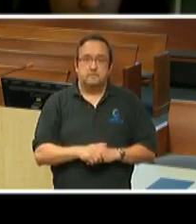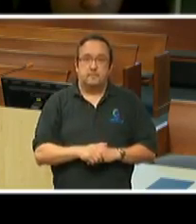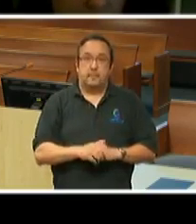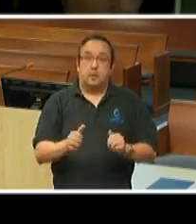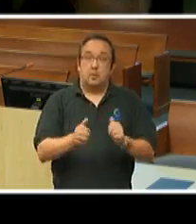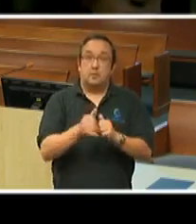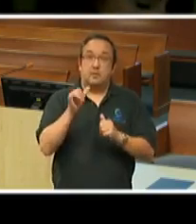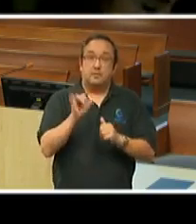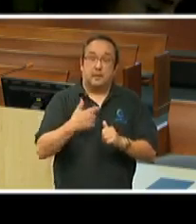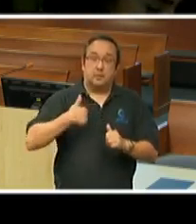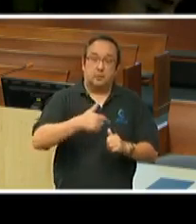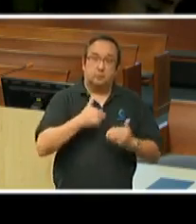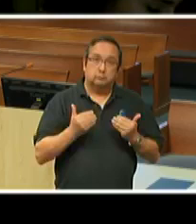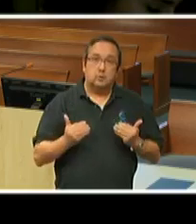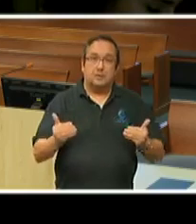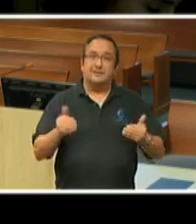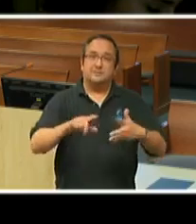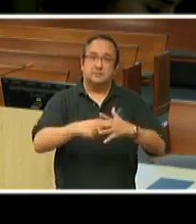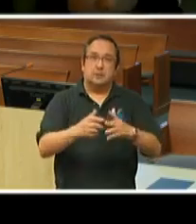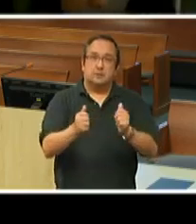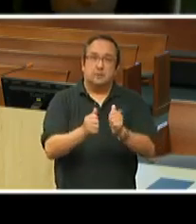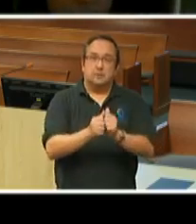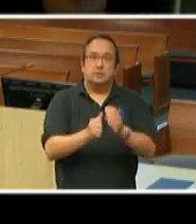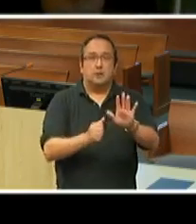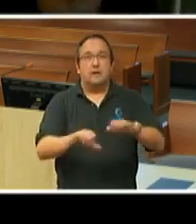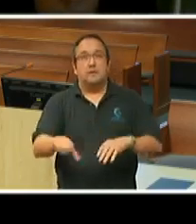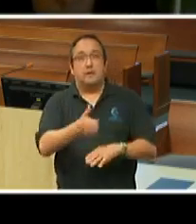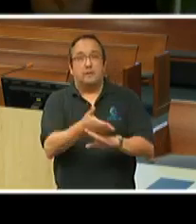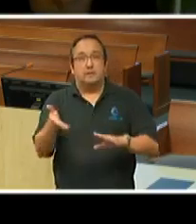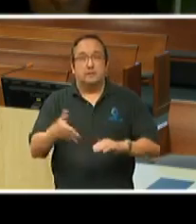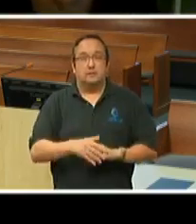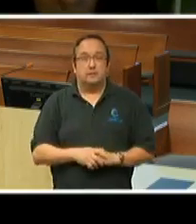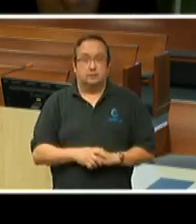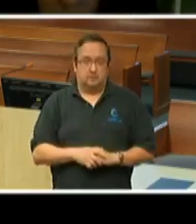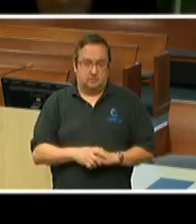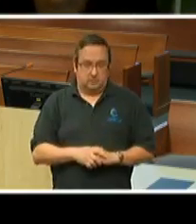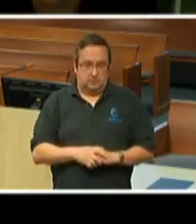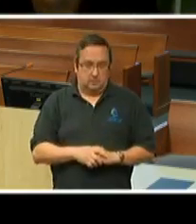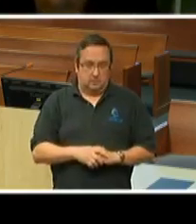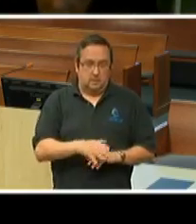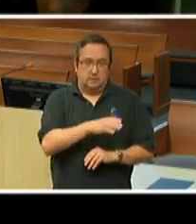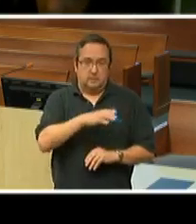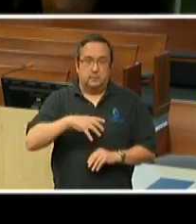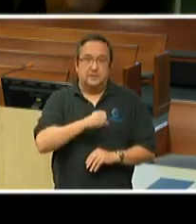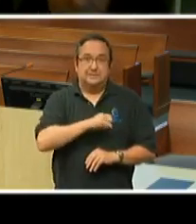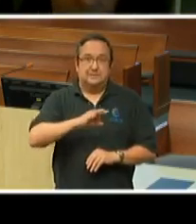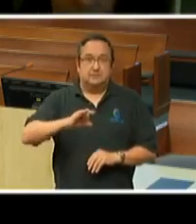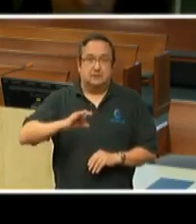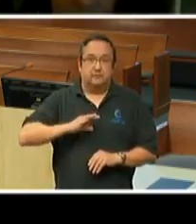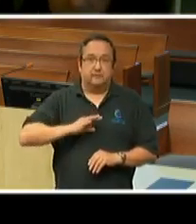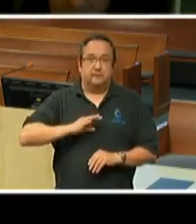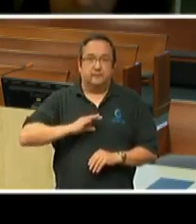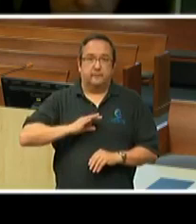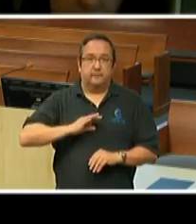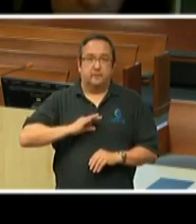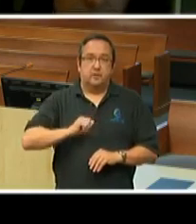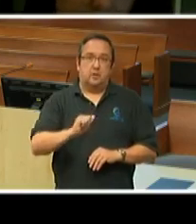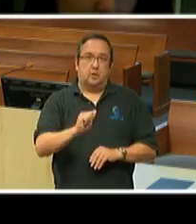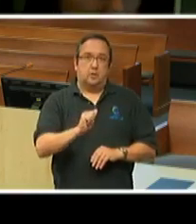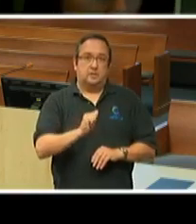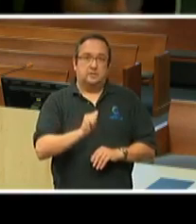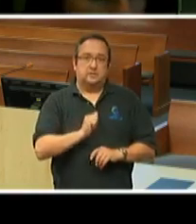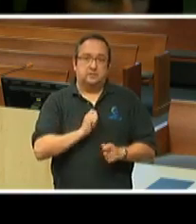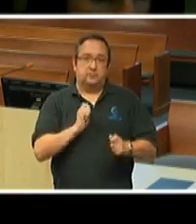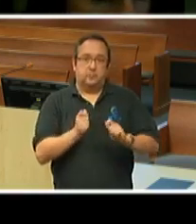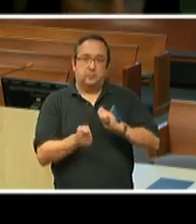that, what I'm going to do, the other thing is, commissioners and staff, we are in self-mutation mode,